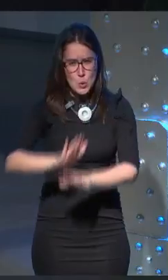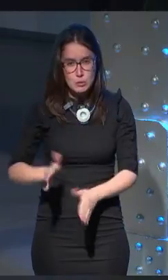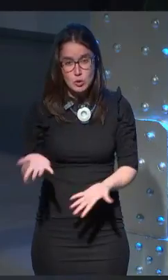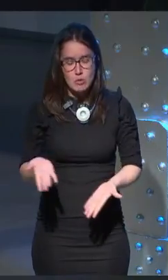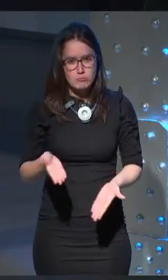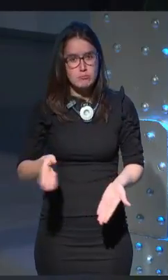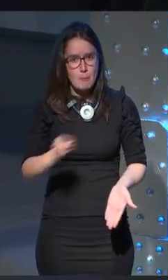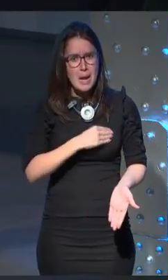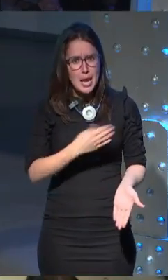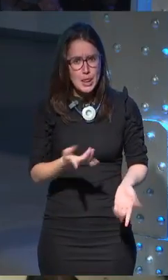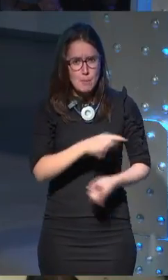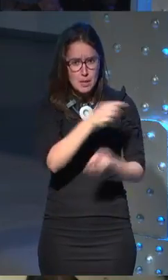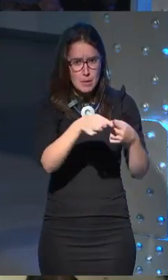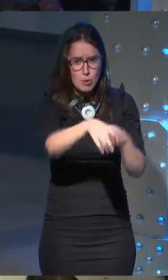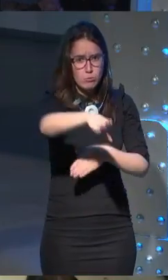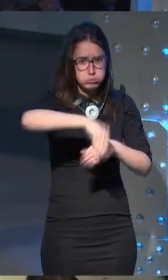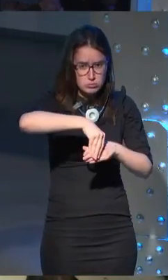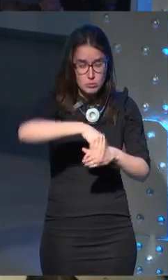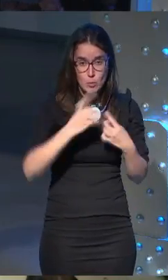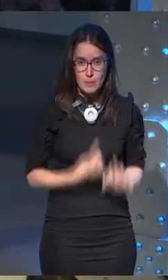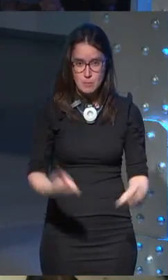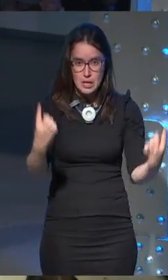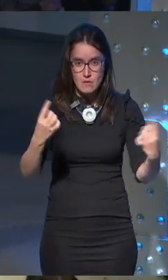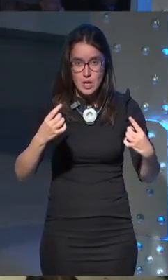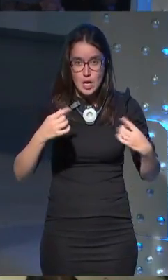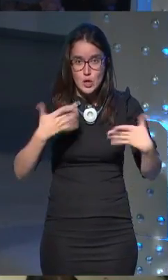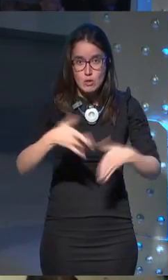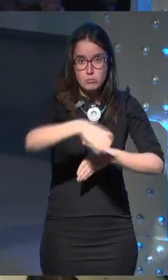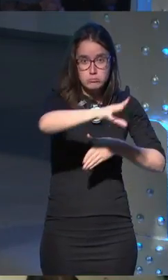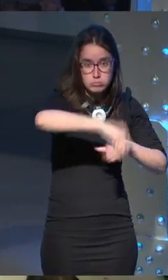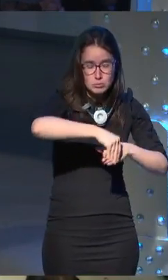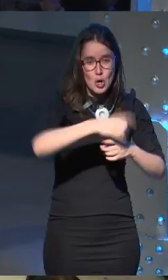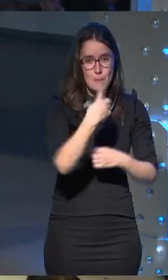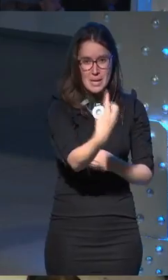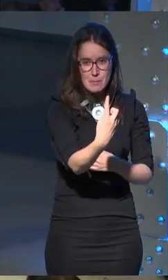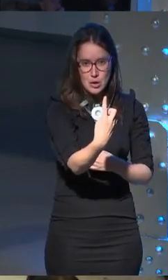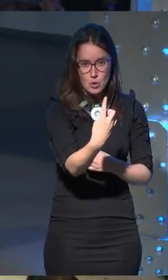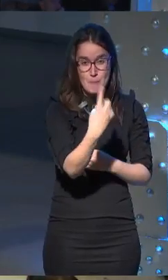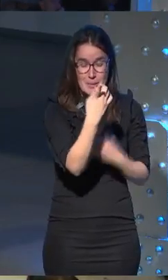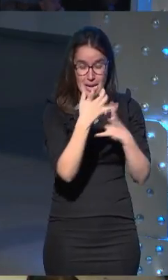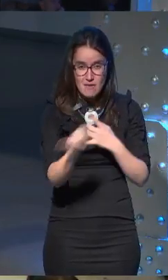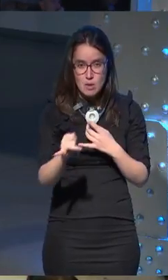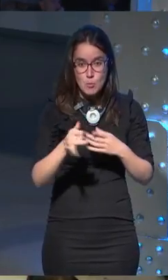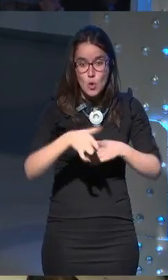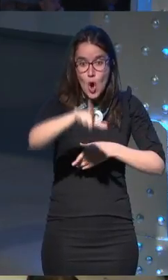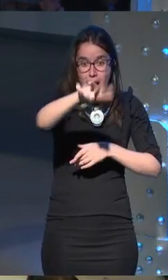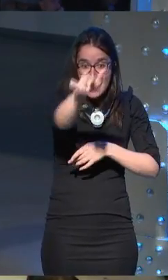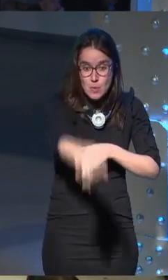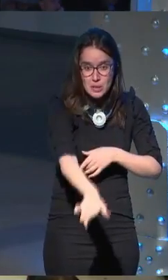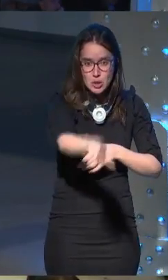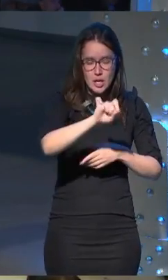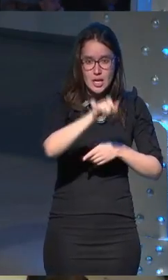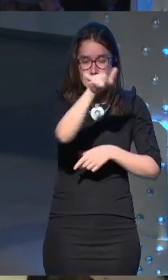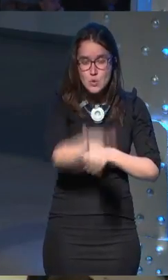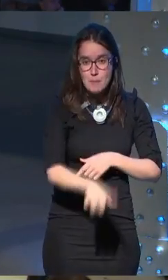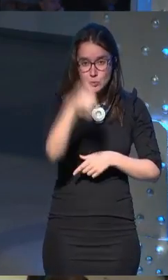first once. That's why she took him with her first pick. The first time she was ever allowed to choose somebody. That was the best